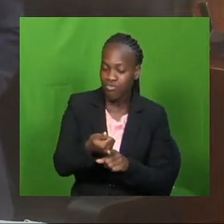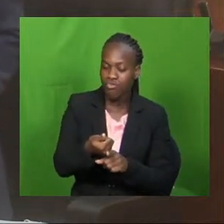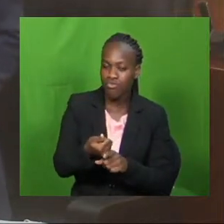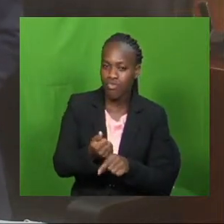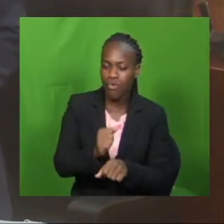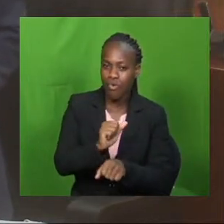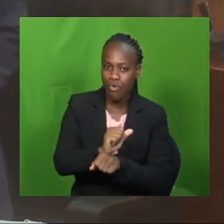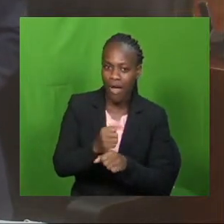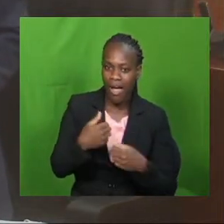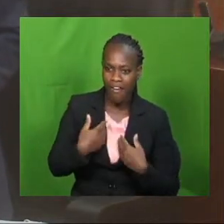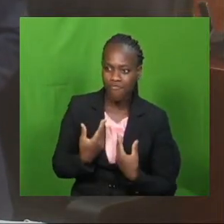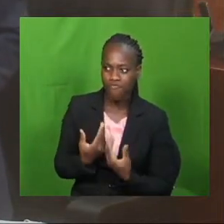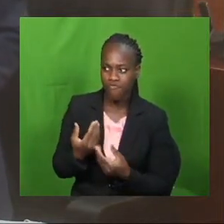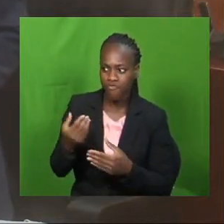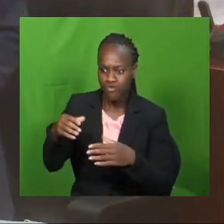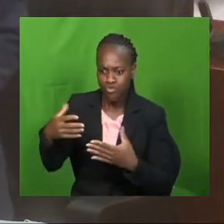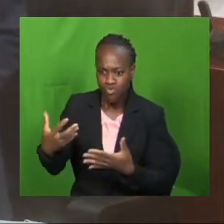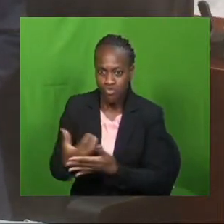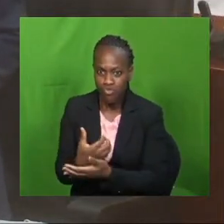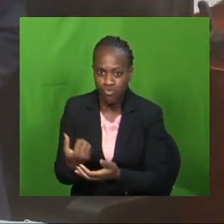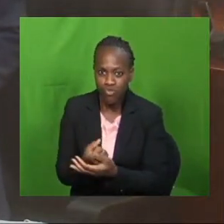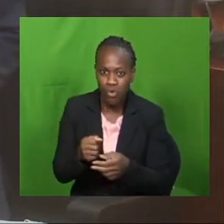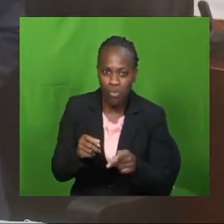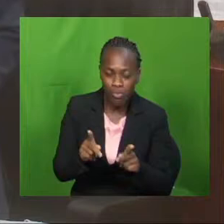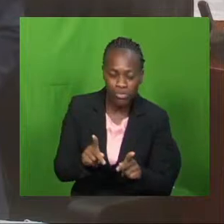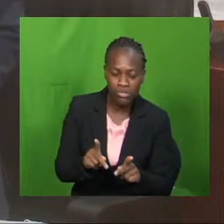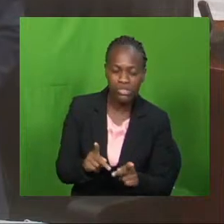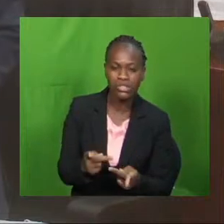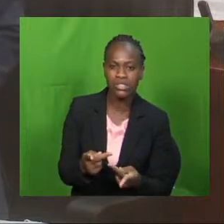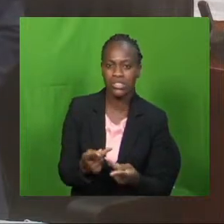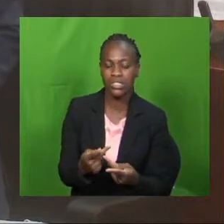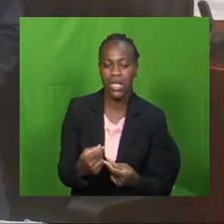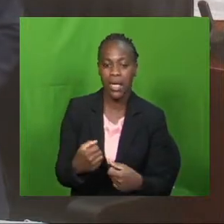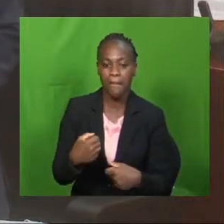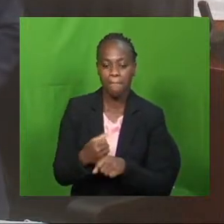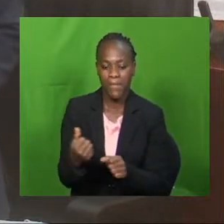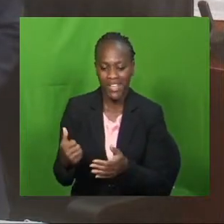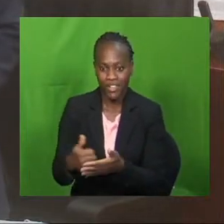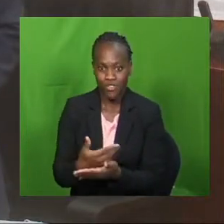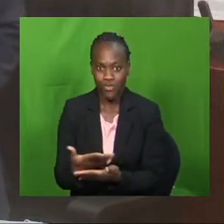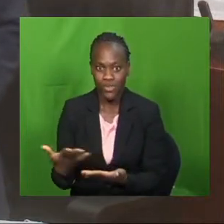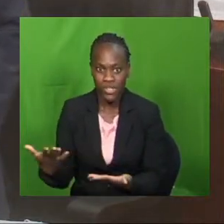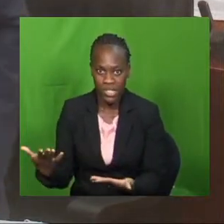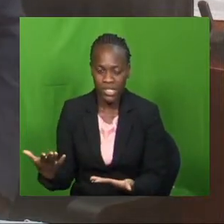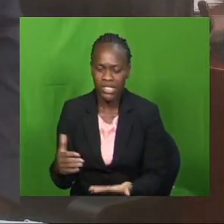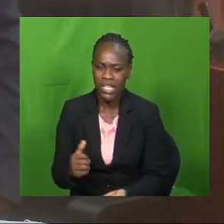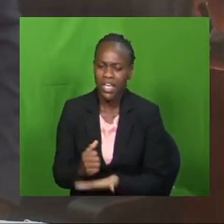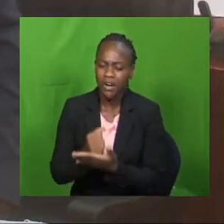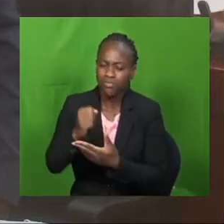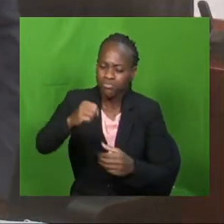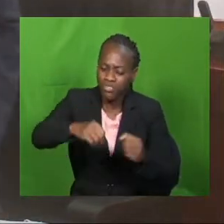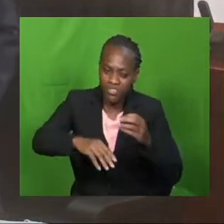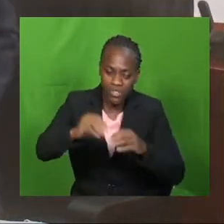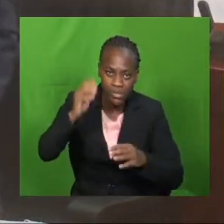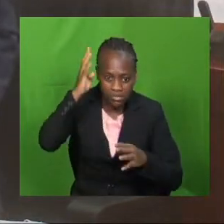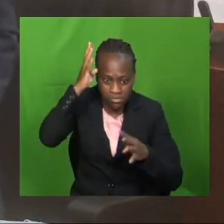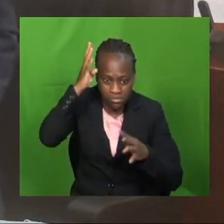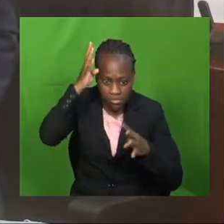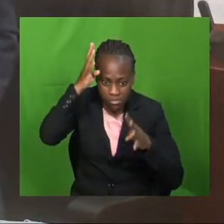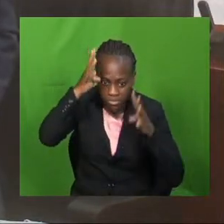expand customer base, create new products and services, thereby making investment in innovation viable.